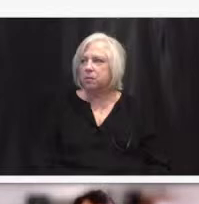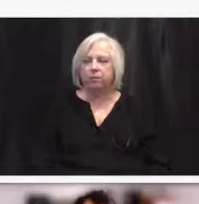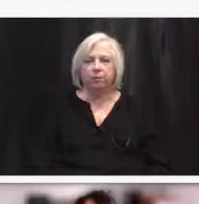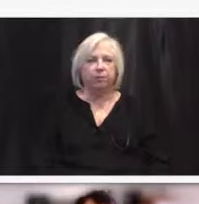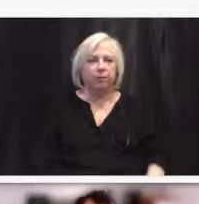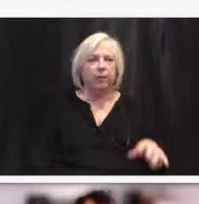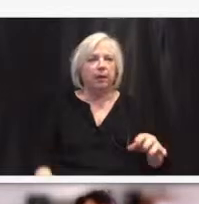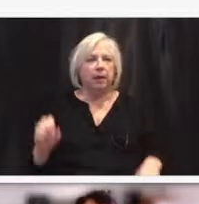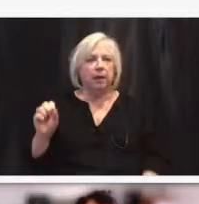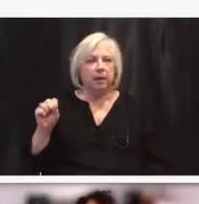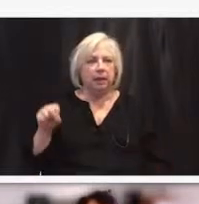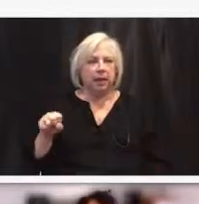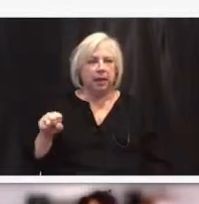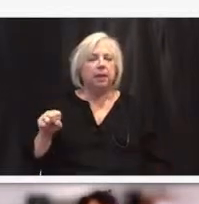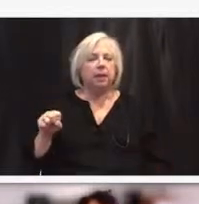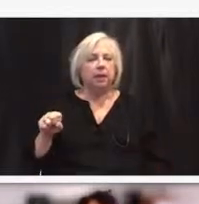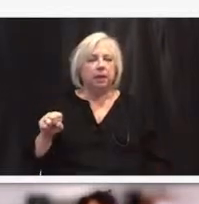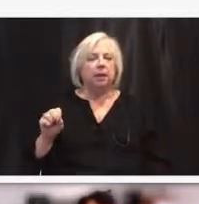Yes.